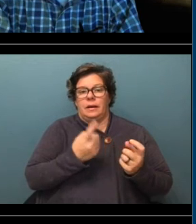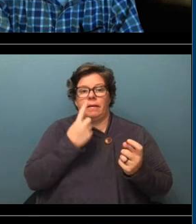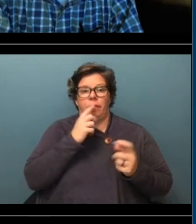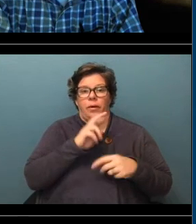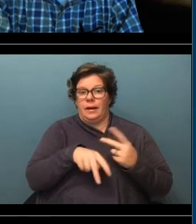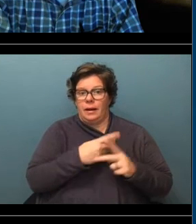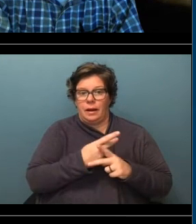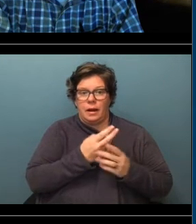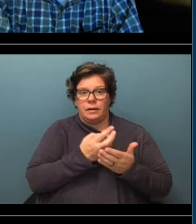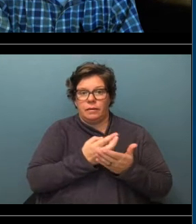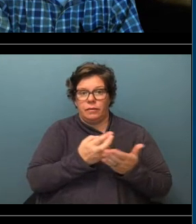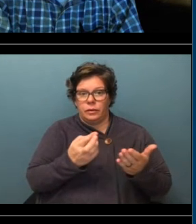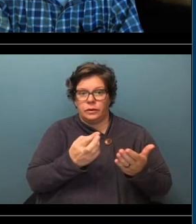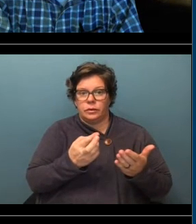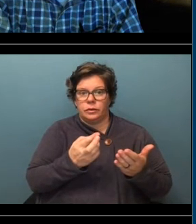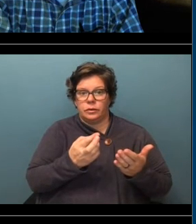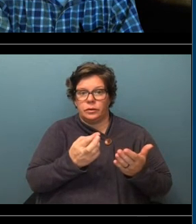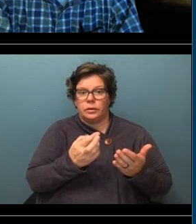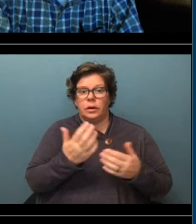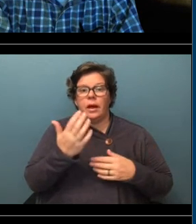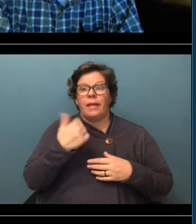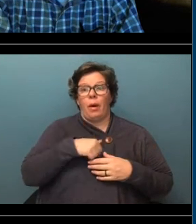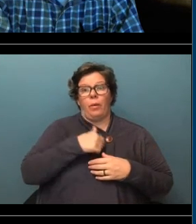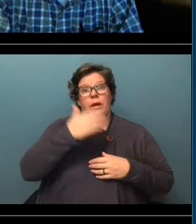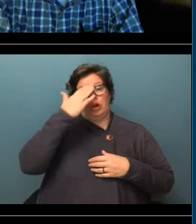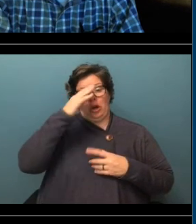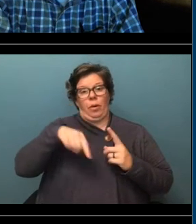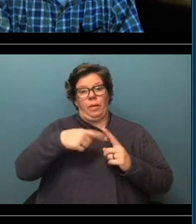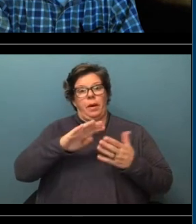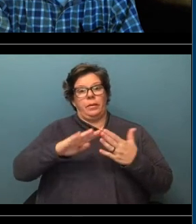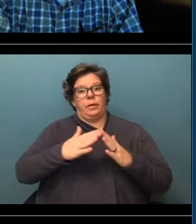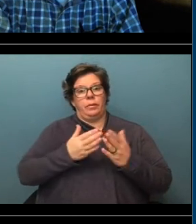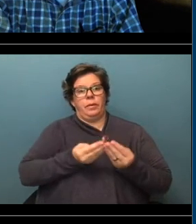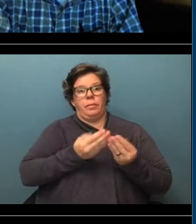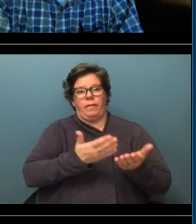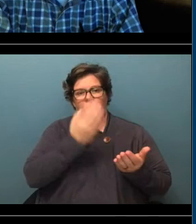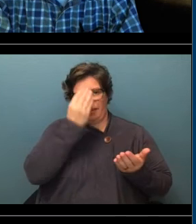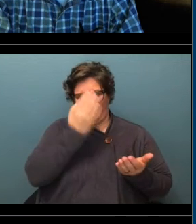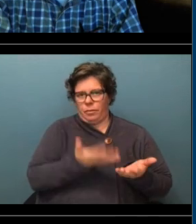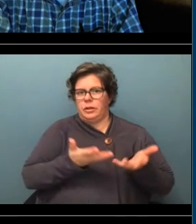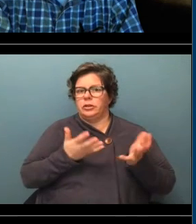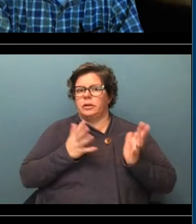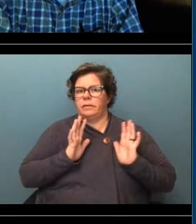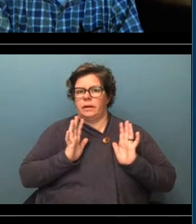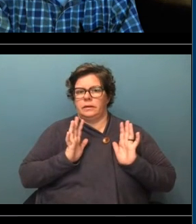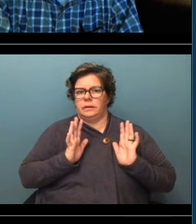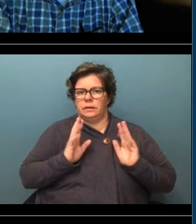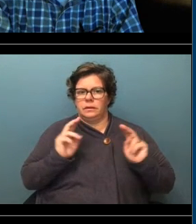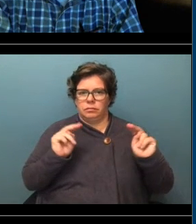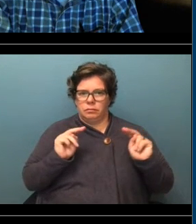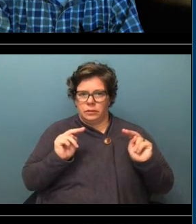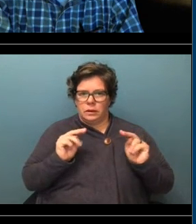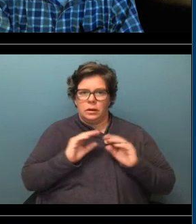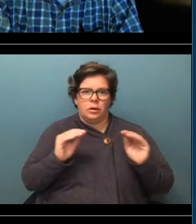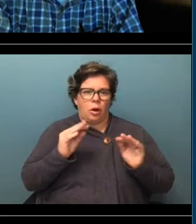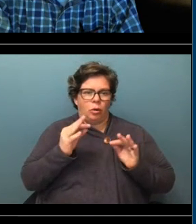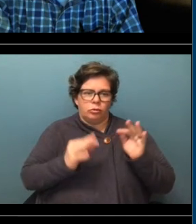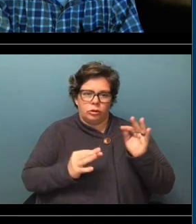of resources that are known in the community, we provide the information with no